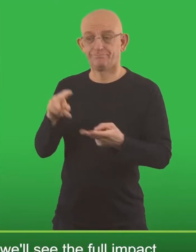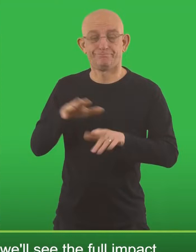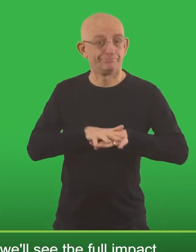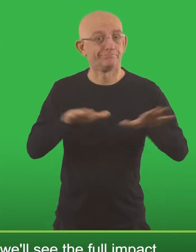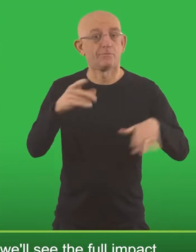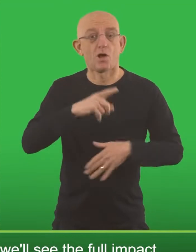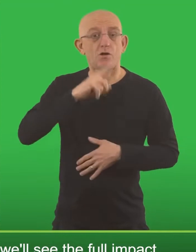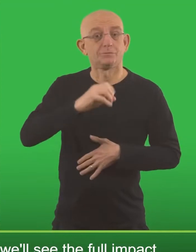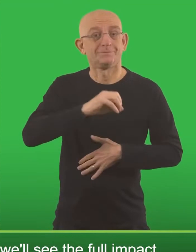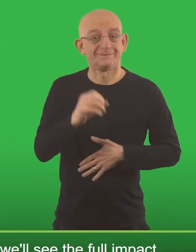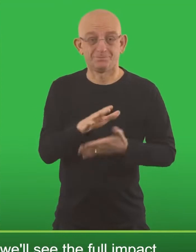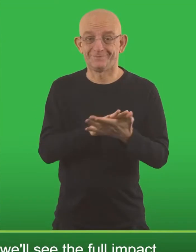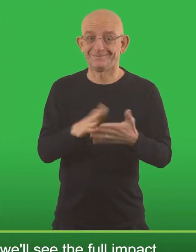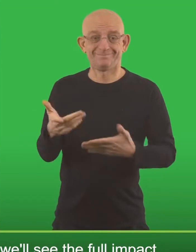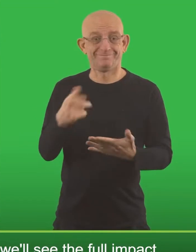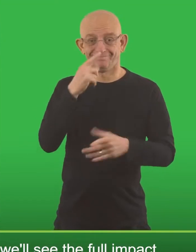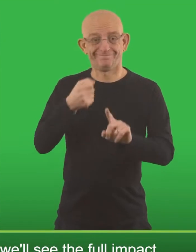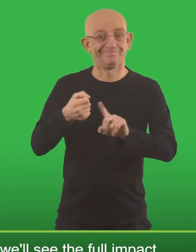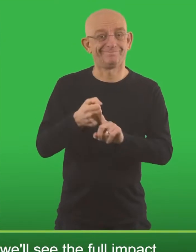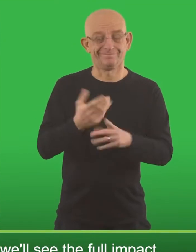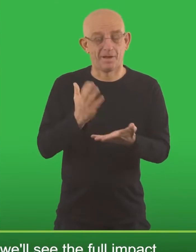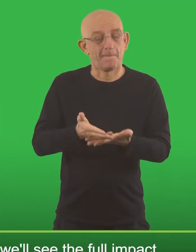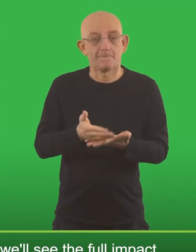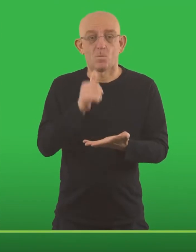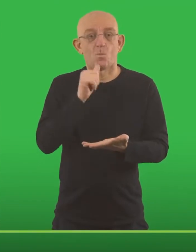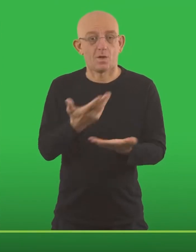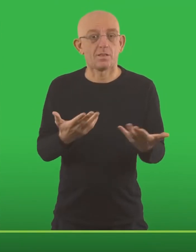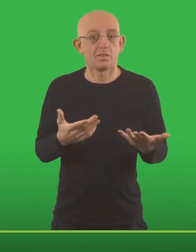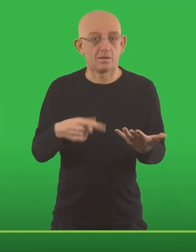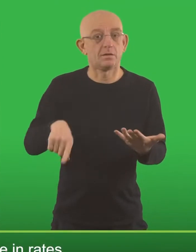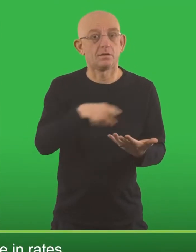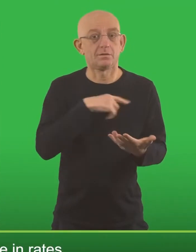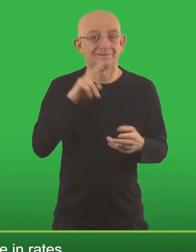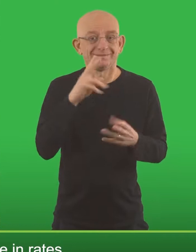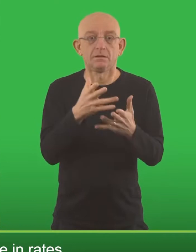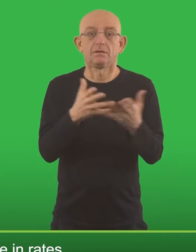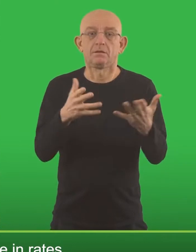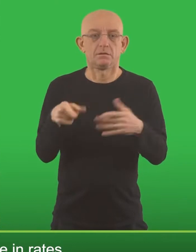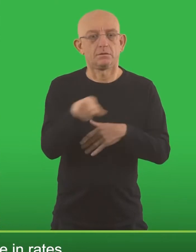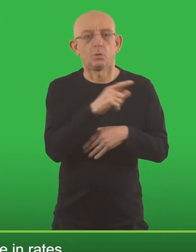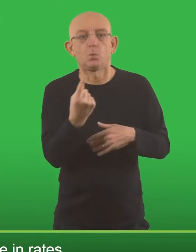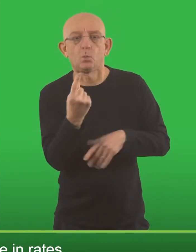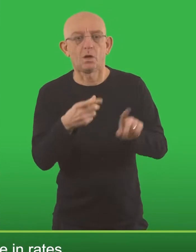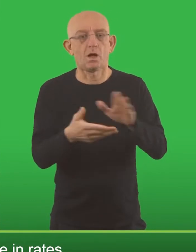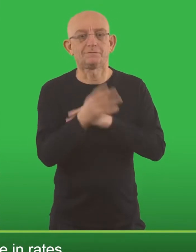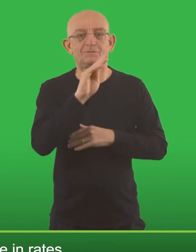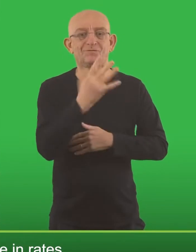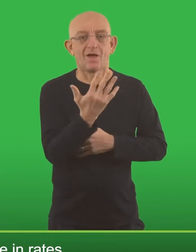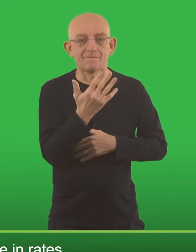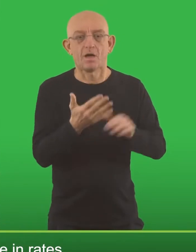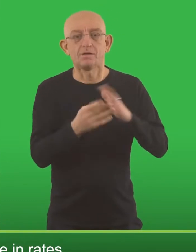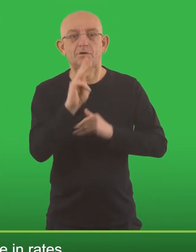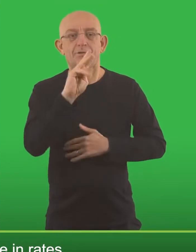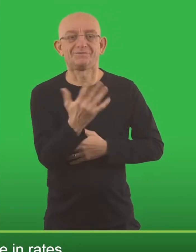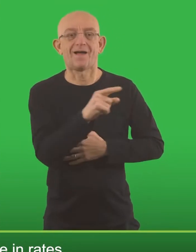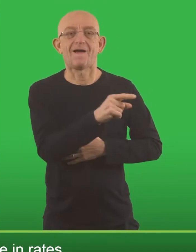coverage is 100%. So we'll see the full impact of the Kent variant. There's no two ways about that. So I think we're going to see a rise in rates in the under 45s